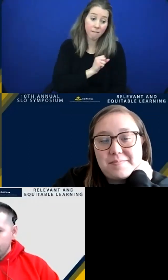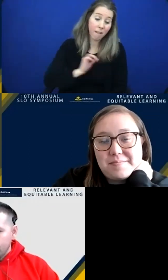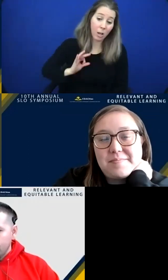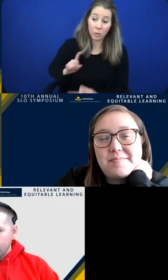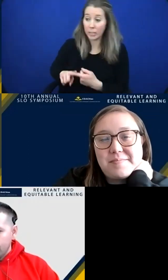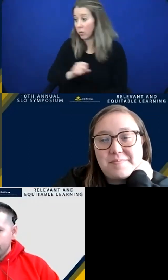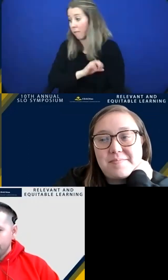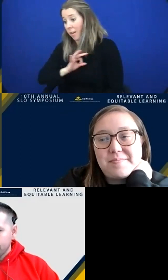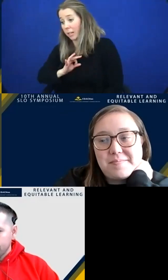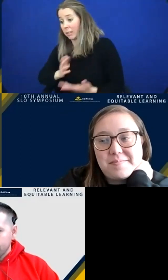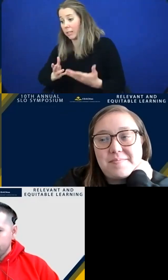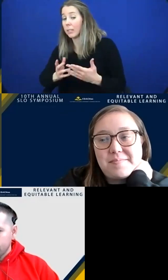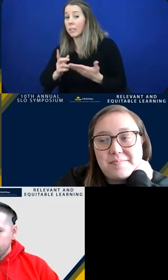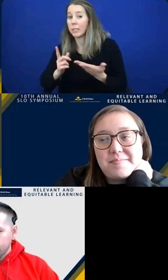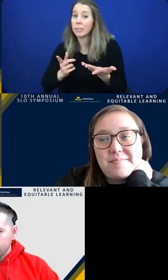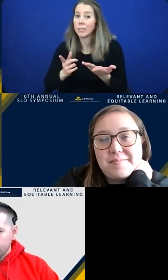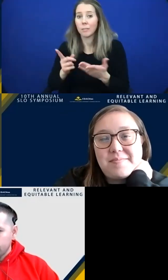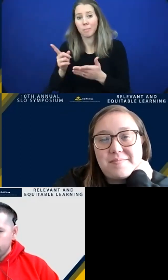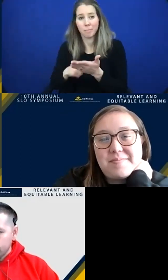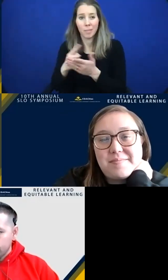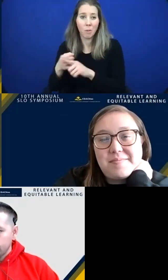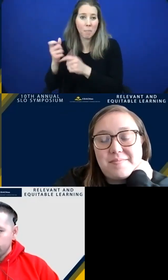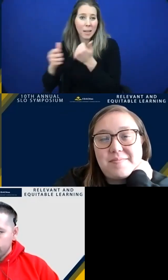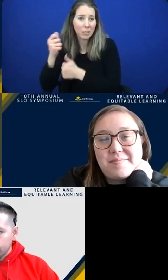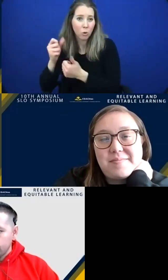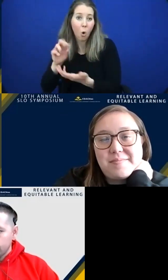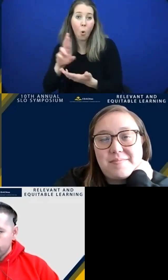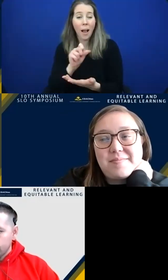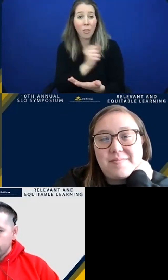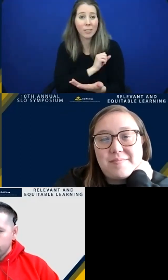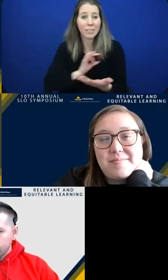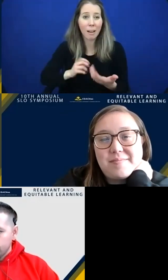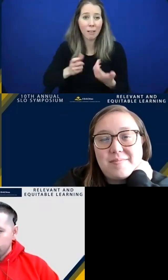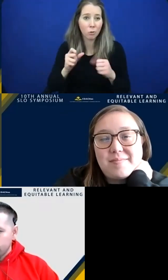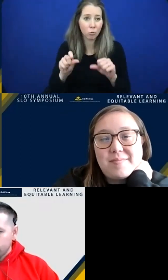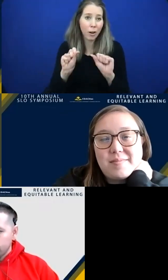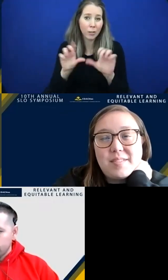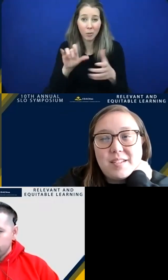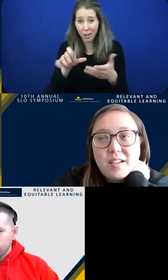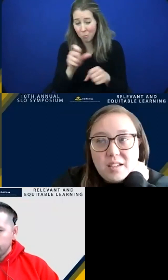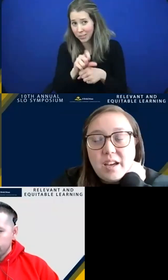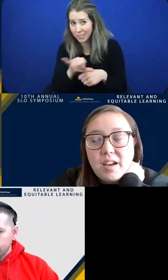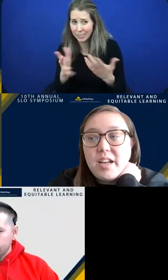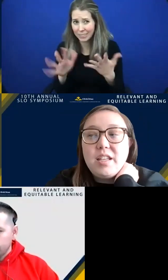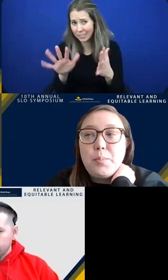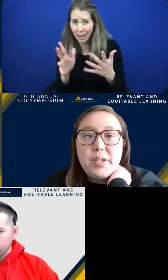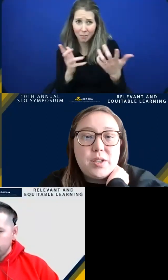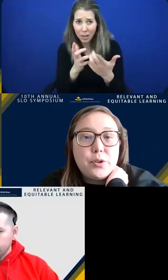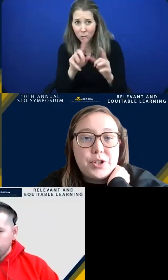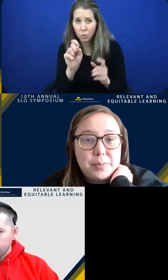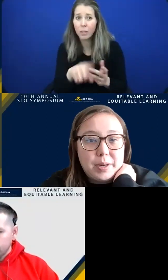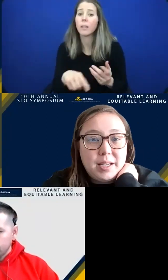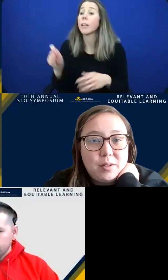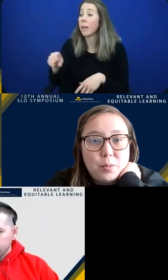than sometimes it can be from maybe an administrator or our staff who might be trying to do that work. So does that kind of get at what? Yeah, and I think it points